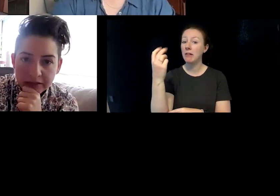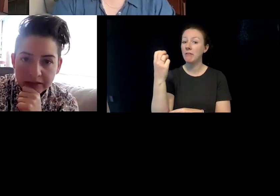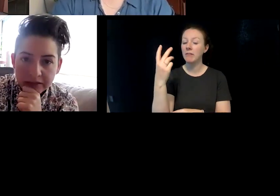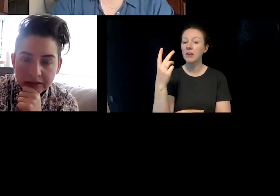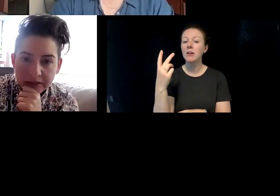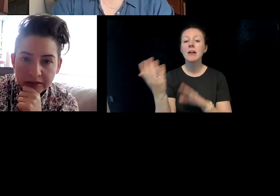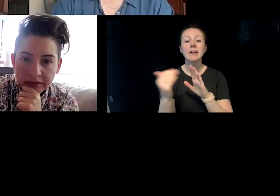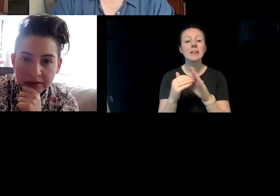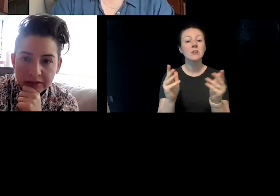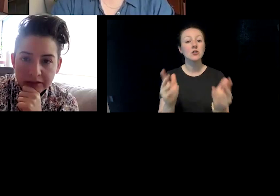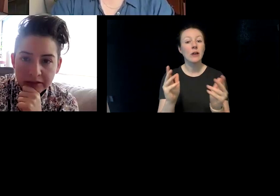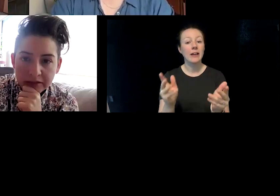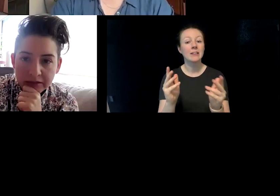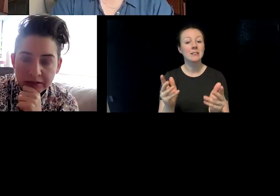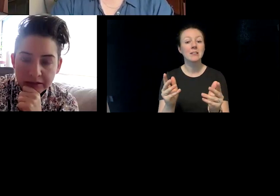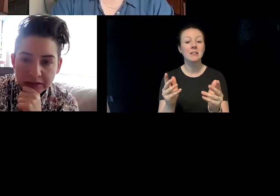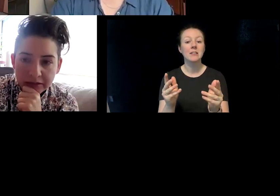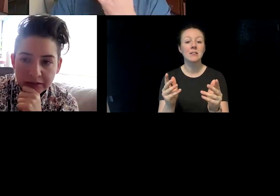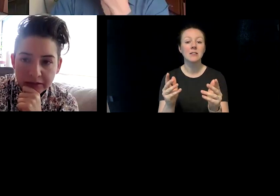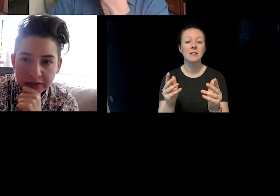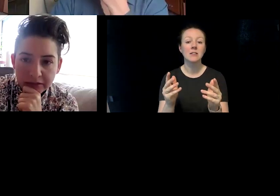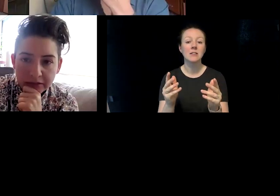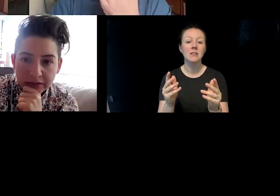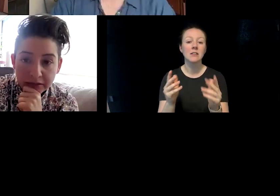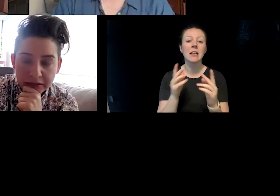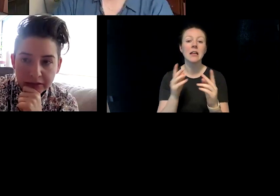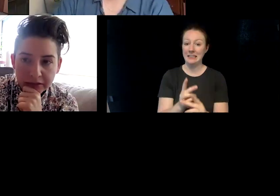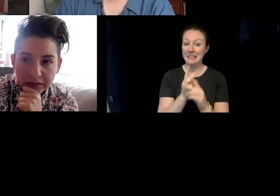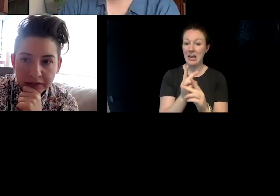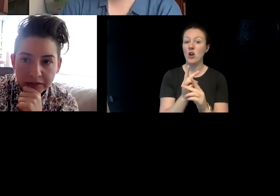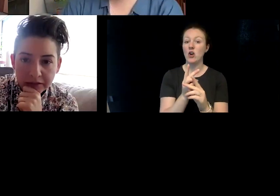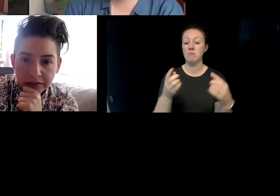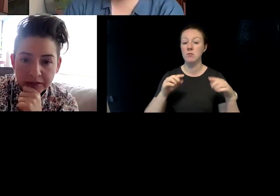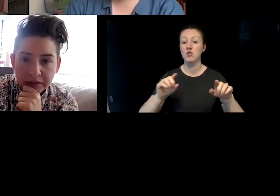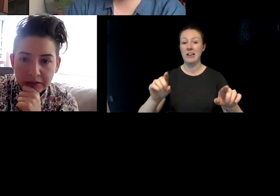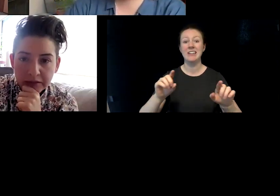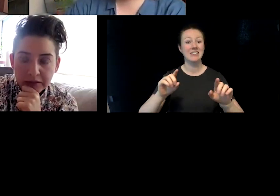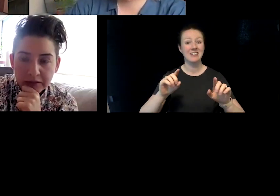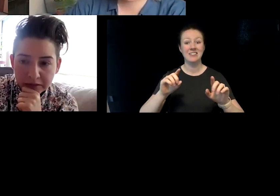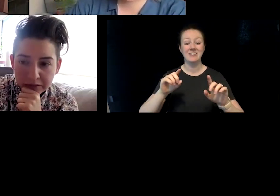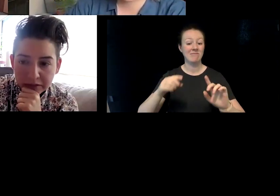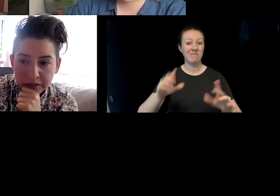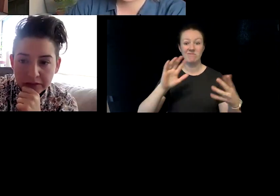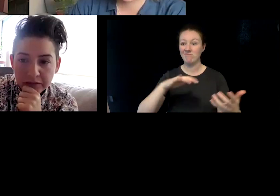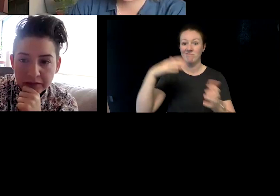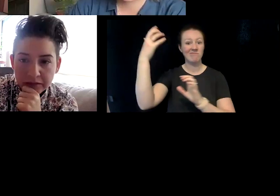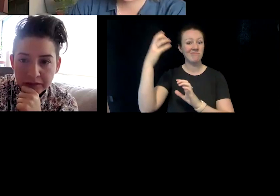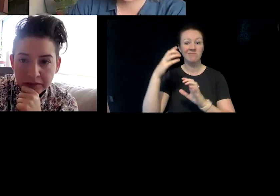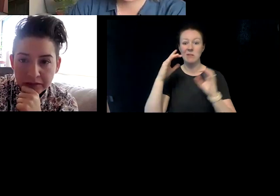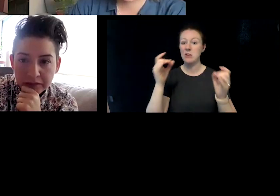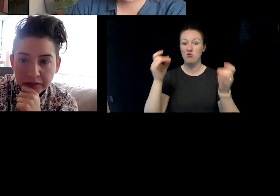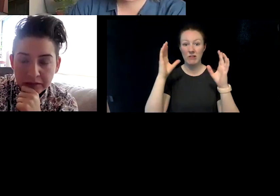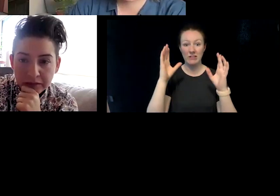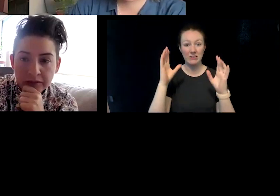chat about care in the face of the climate crisis, which is super going to be really interesting, facilitated by